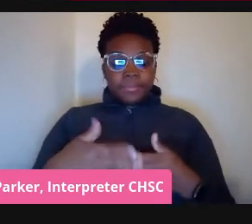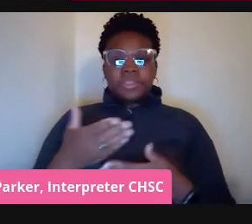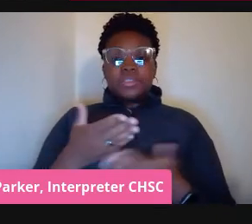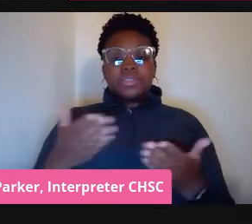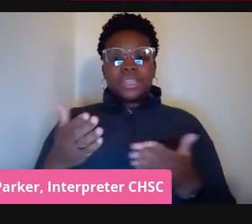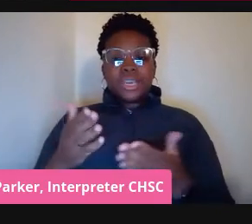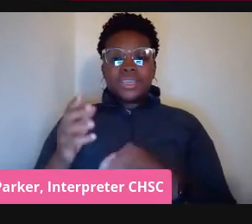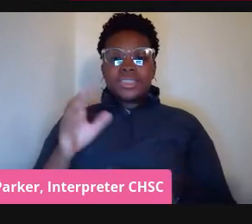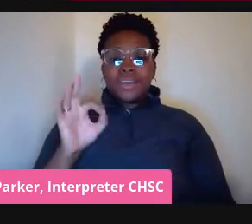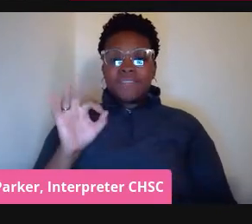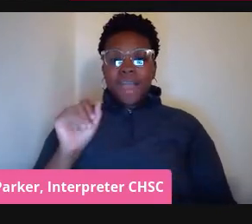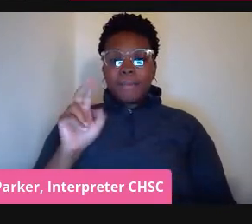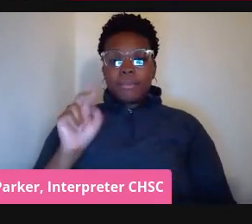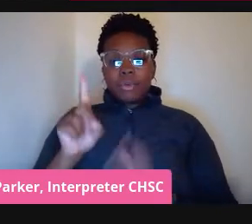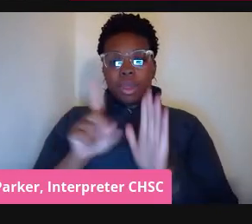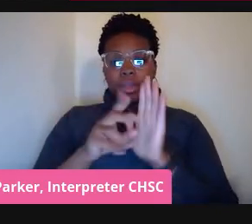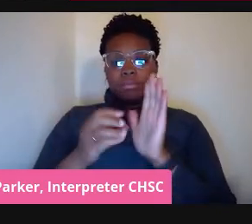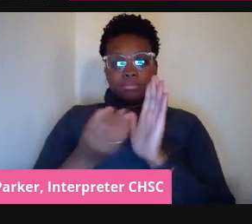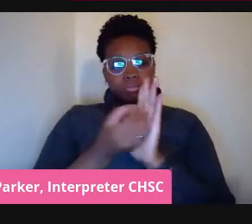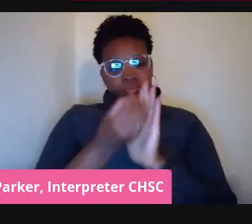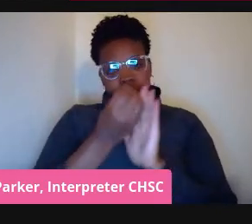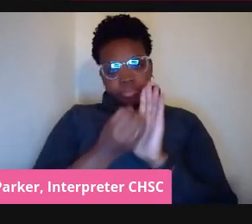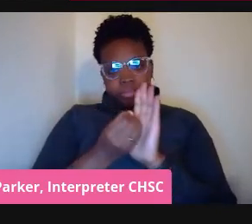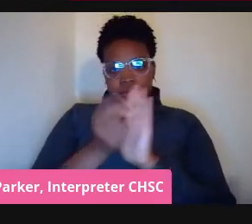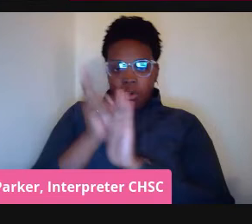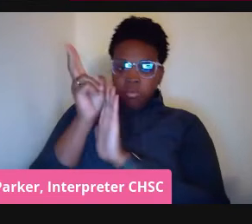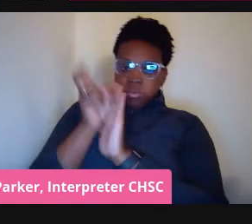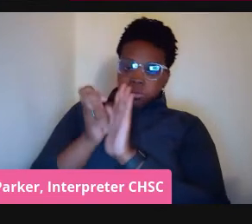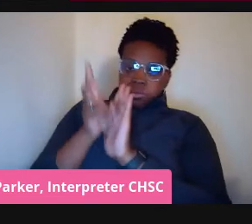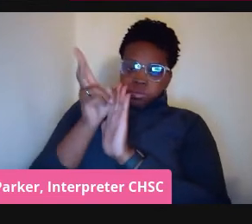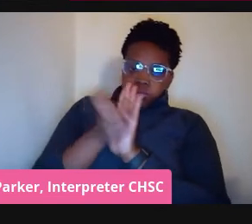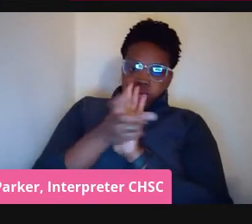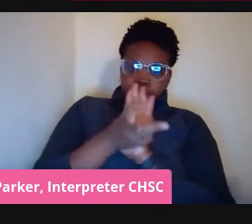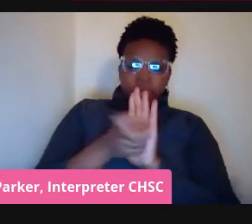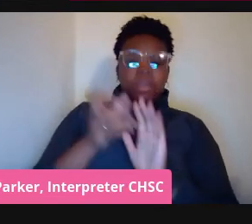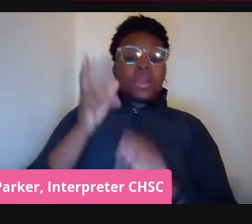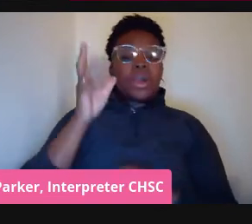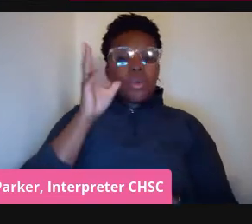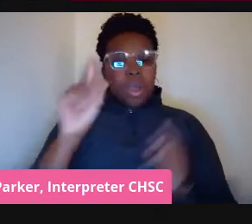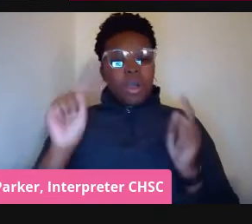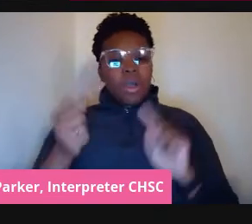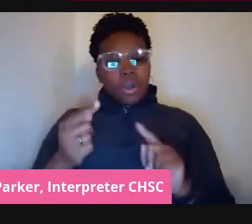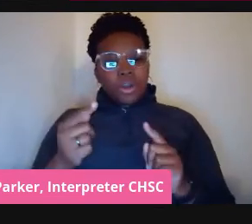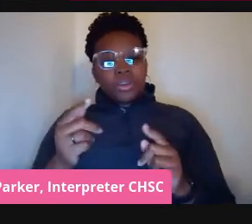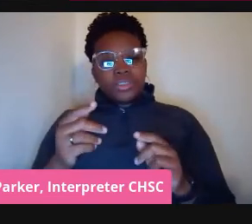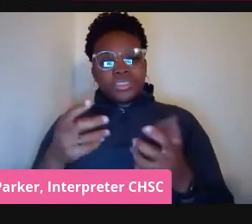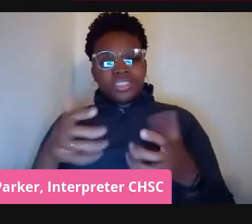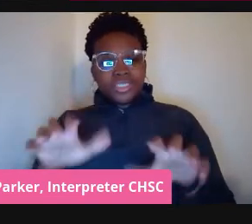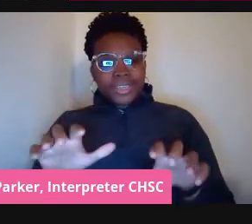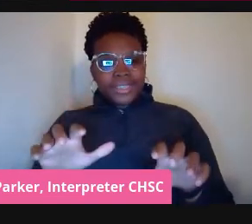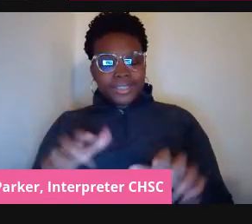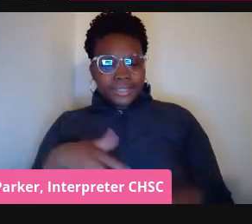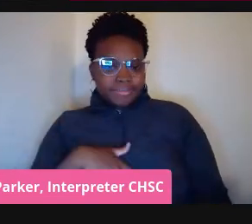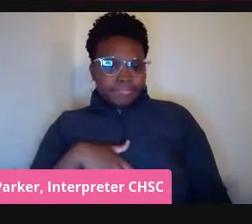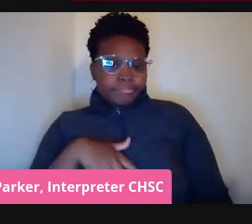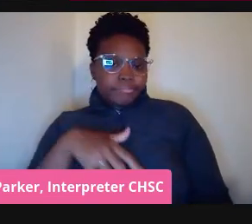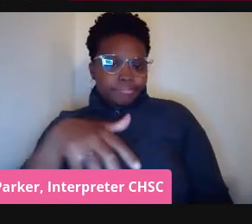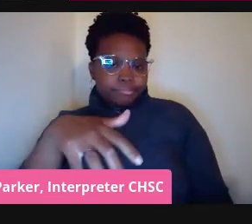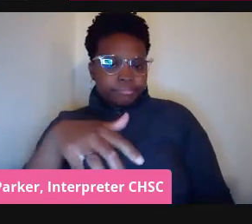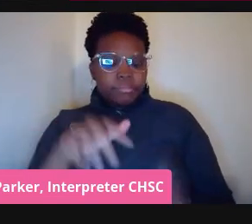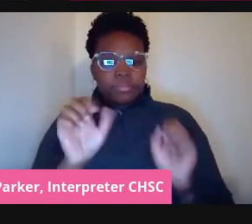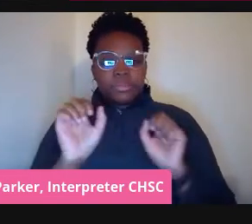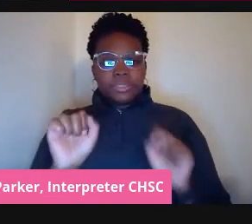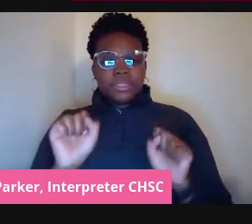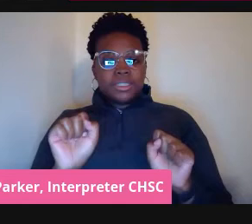feeding on are either going to, they're going to hurt your chances of conceiving and potentially carrying